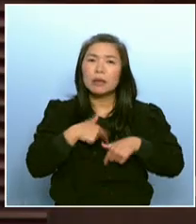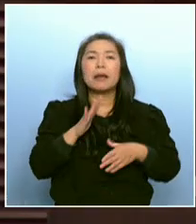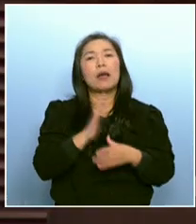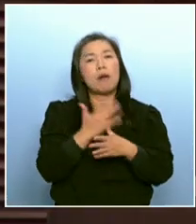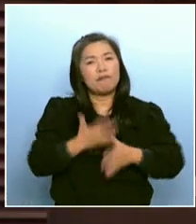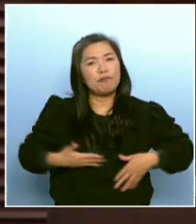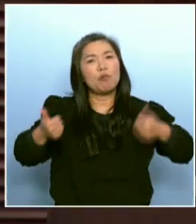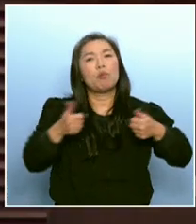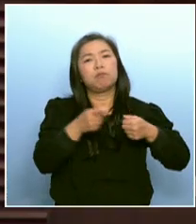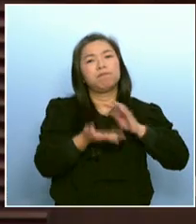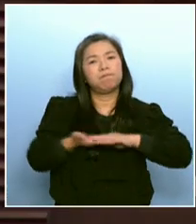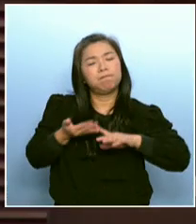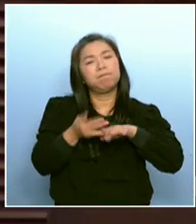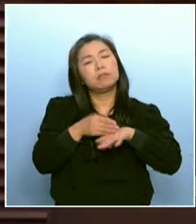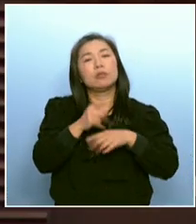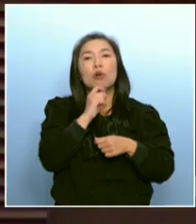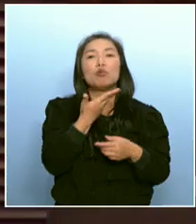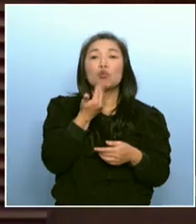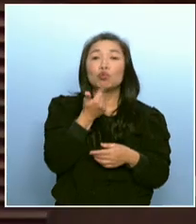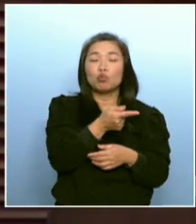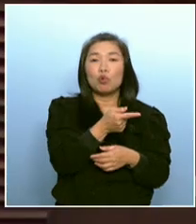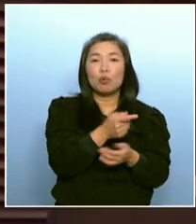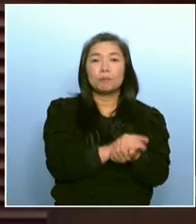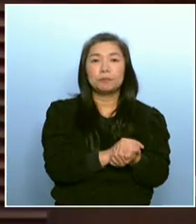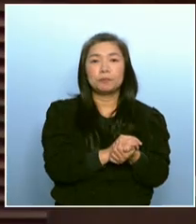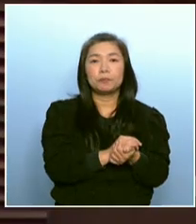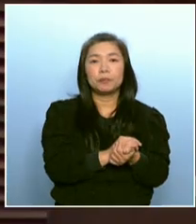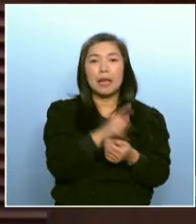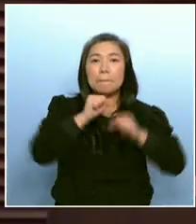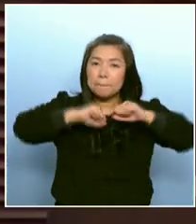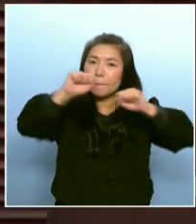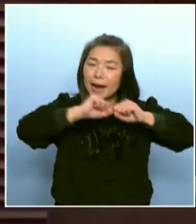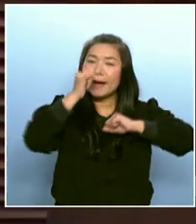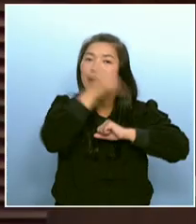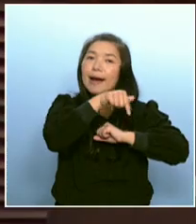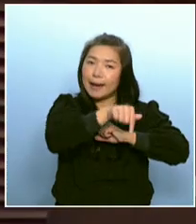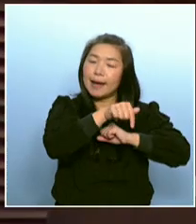bit challenging. This is because for daytime care centers,